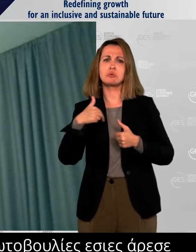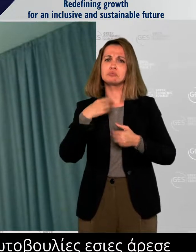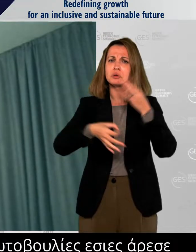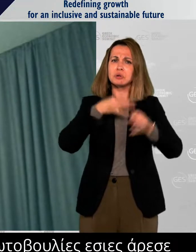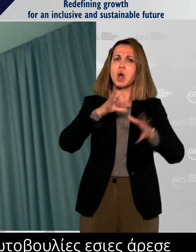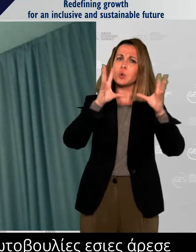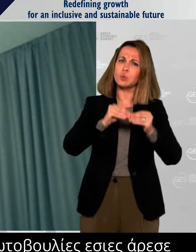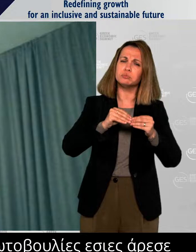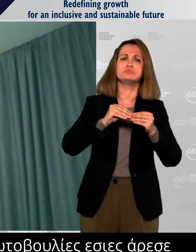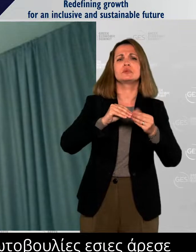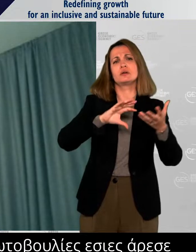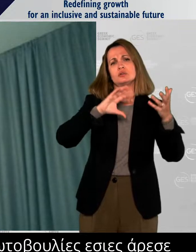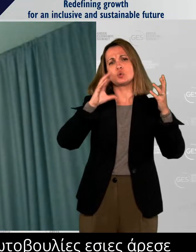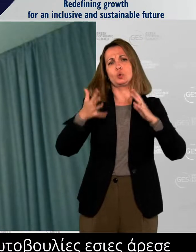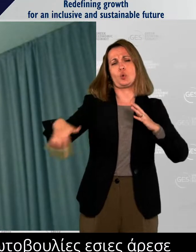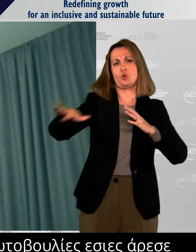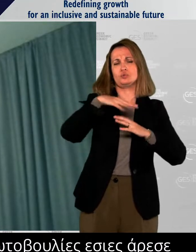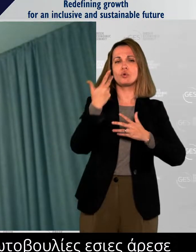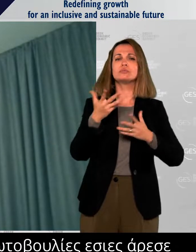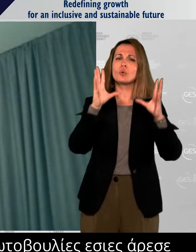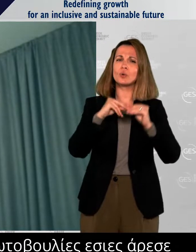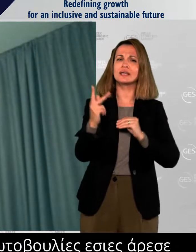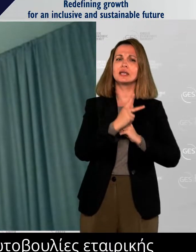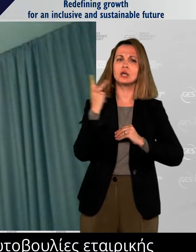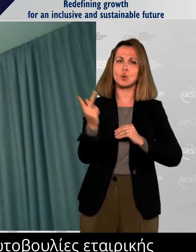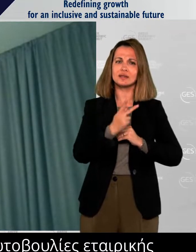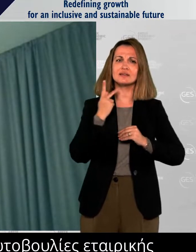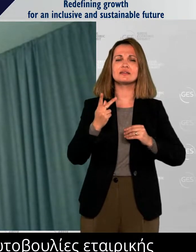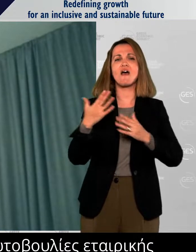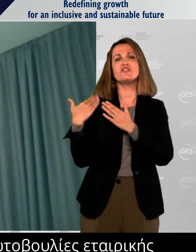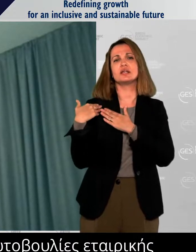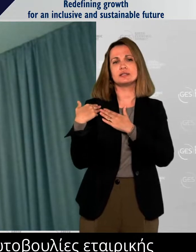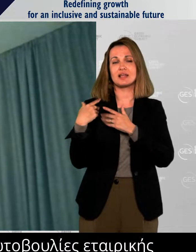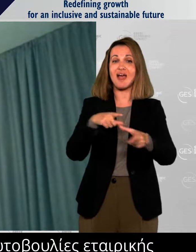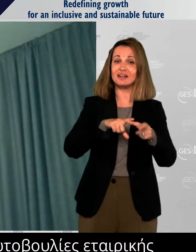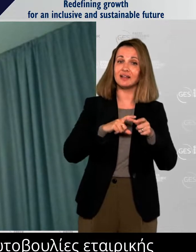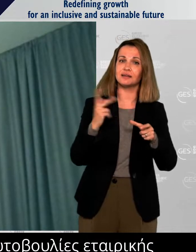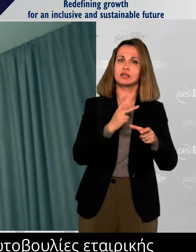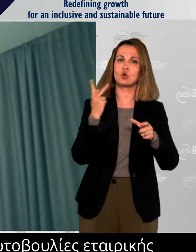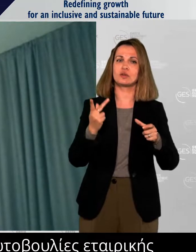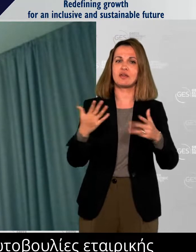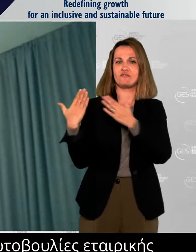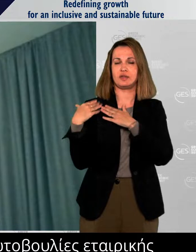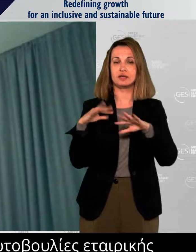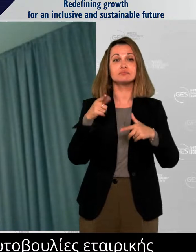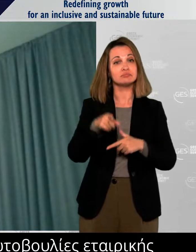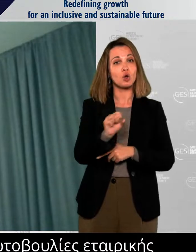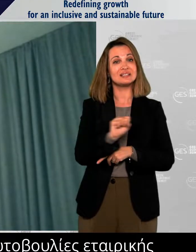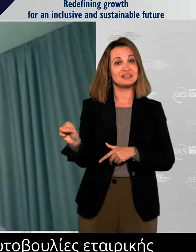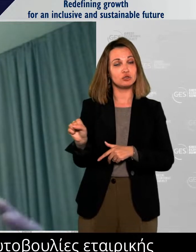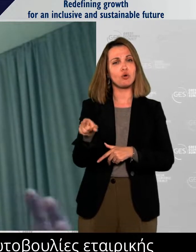company, the great place to work in the world as Cisco. So I believe it's a compelling vision that starts from our